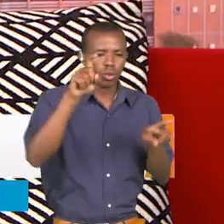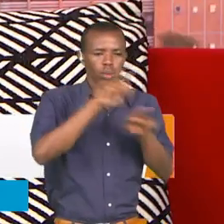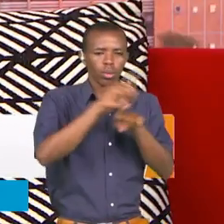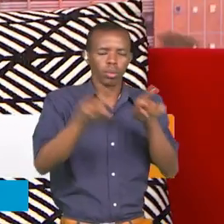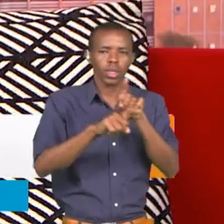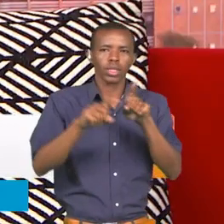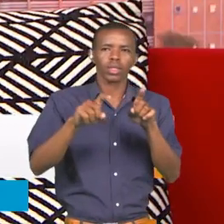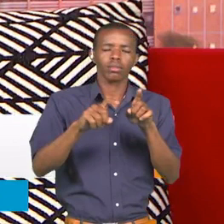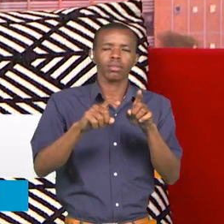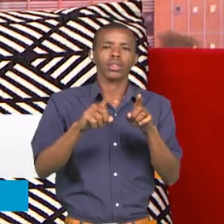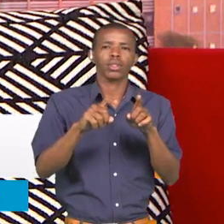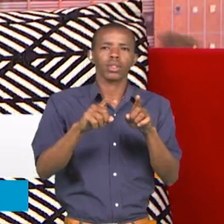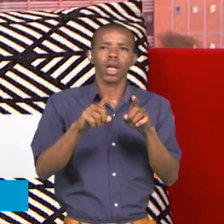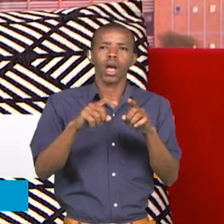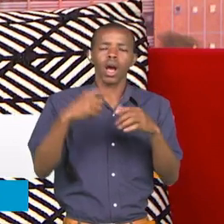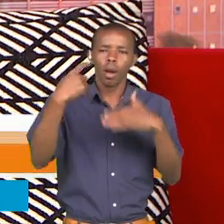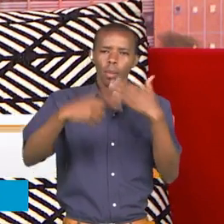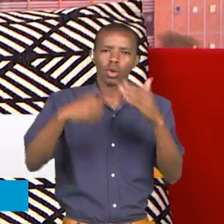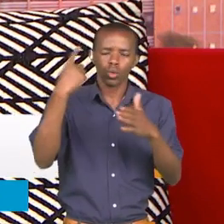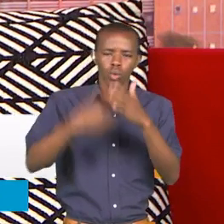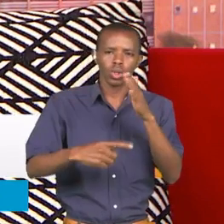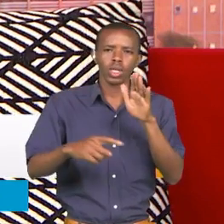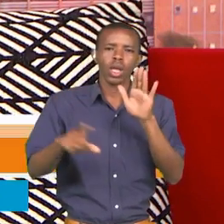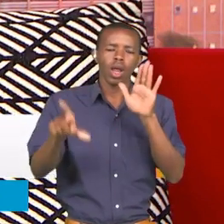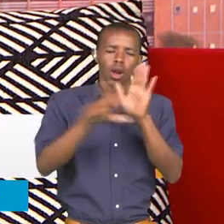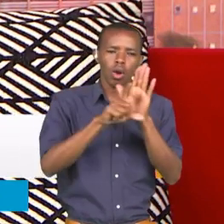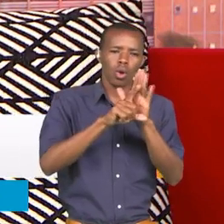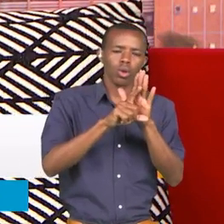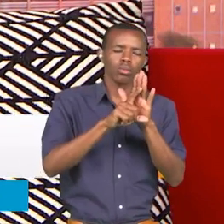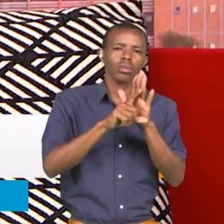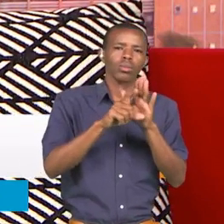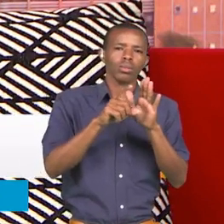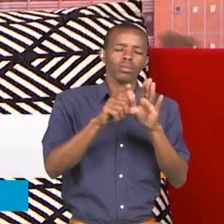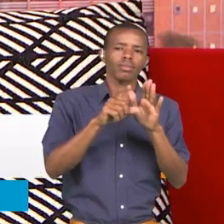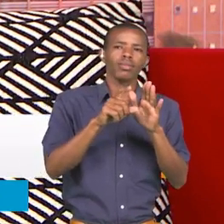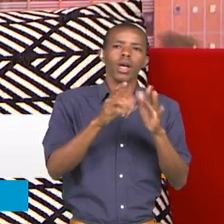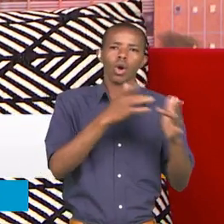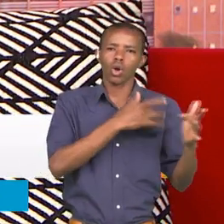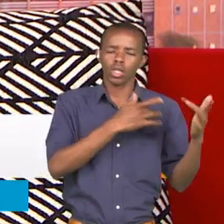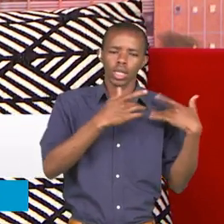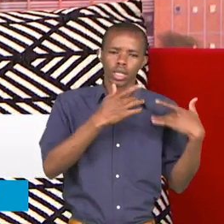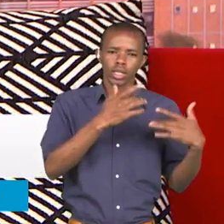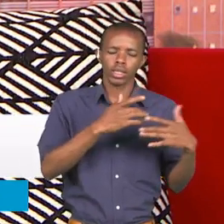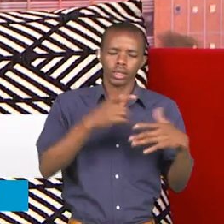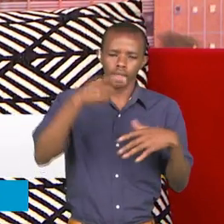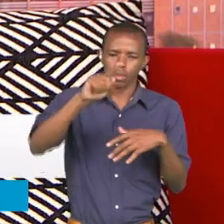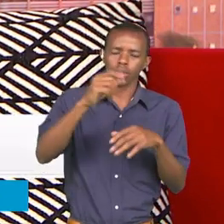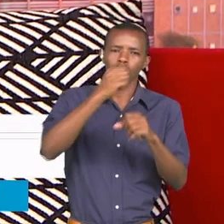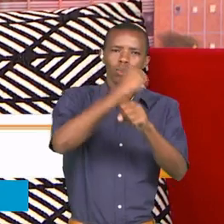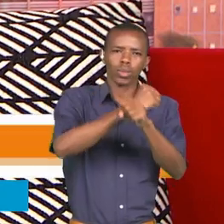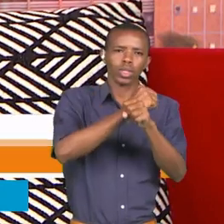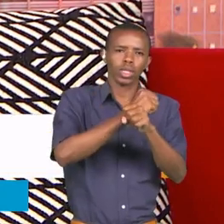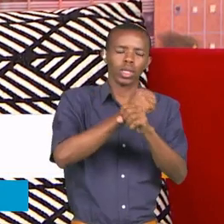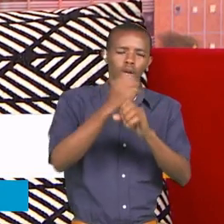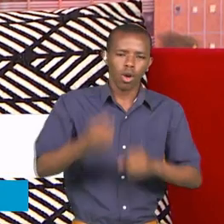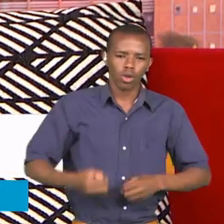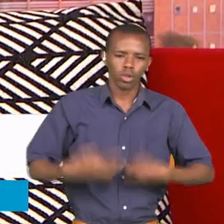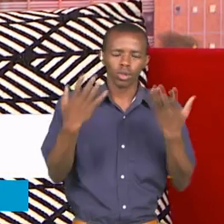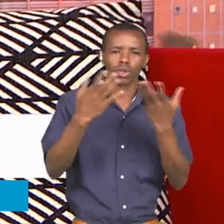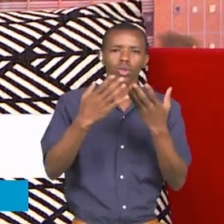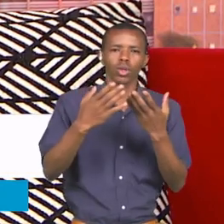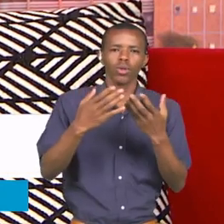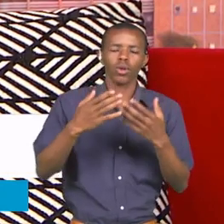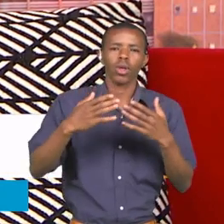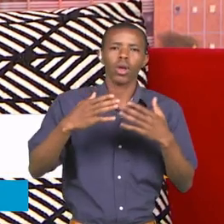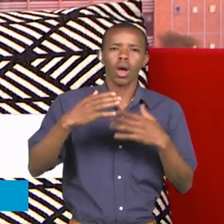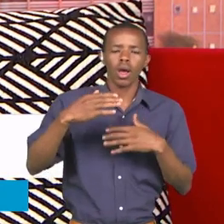itself concerns the regime of laws that concern themselves with the protection of the expression of human mind,